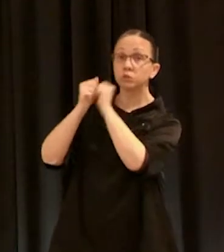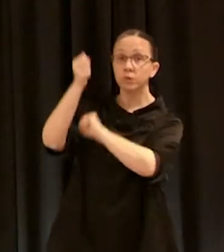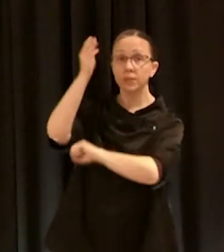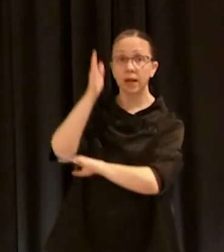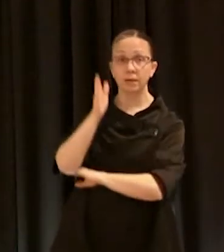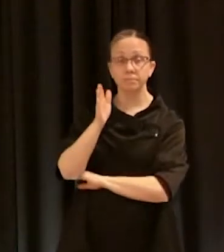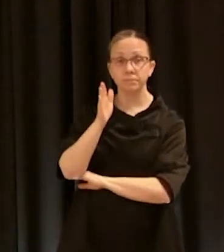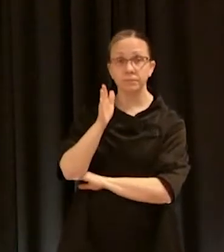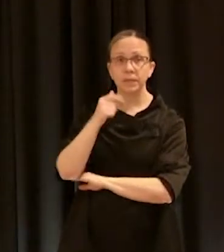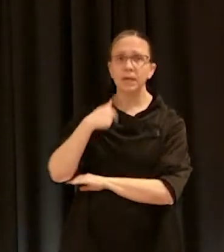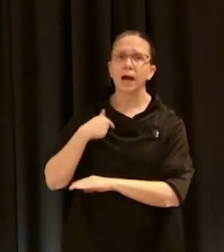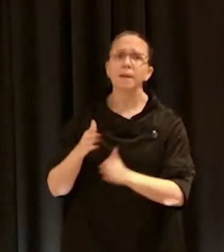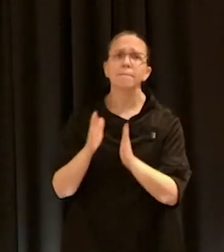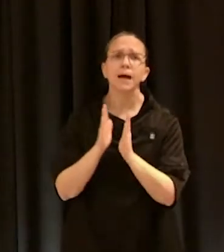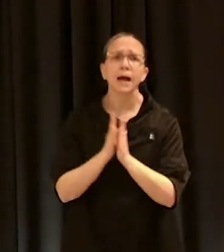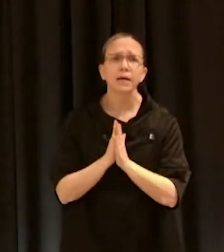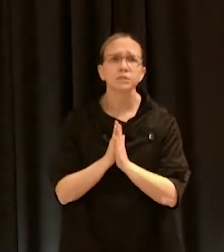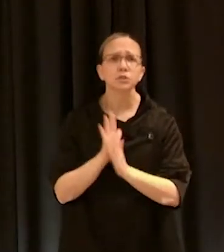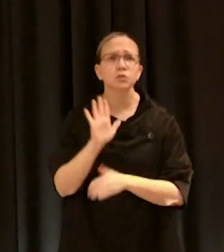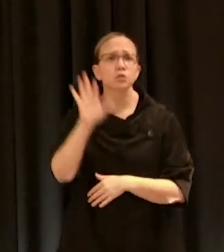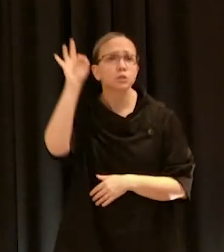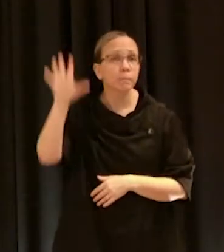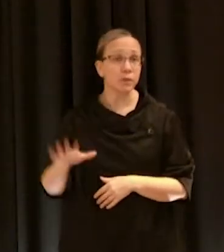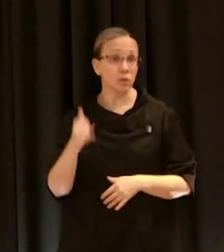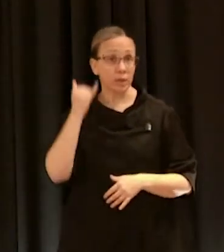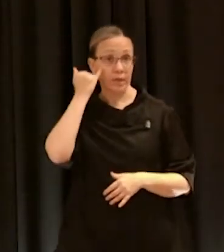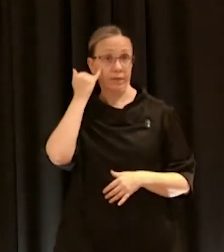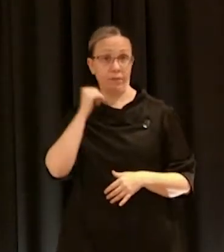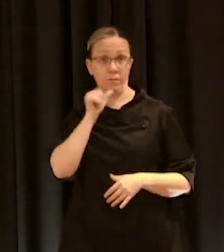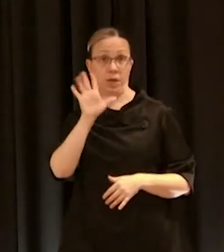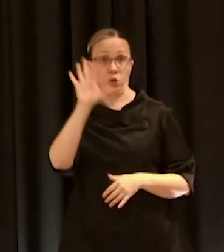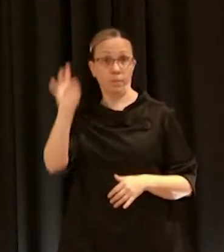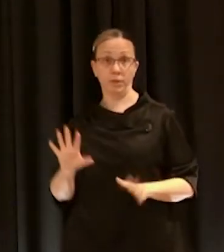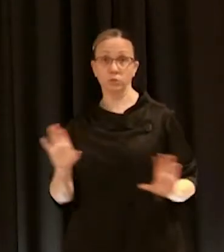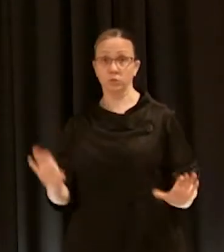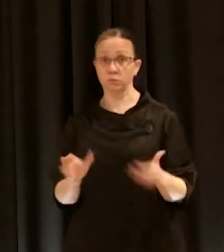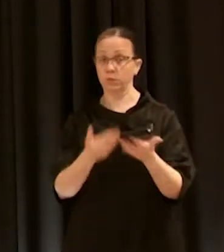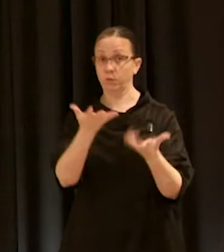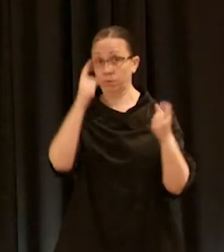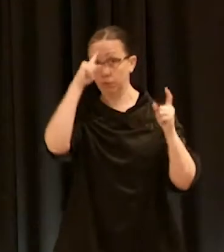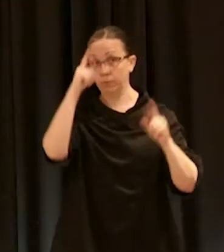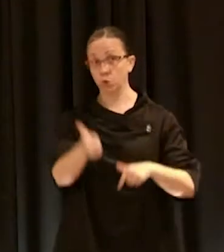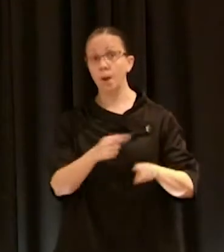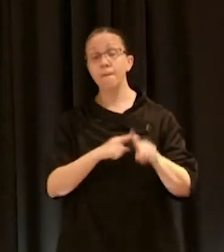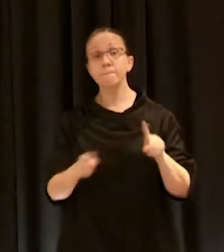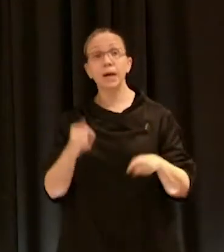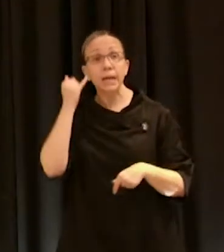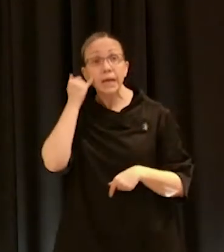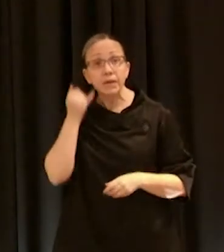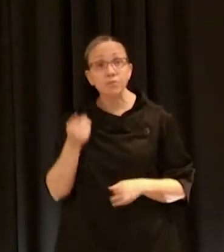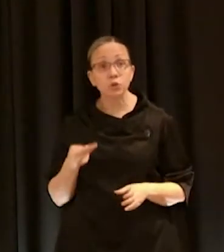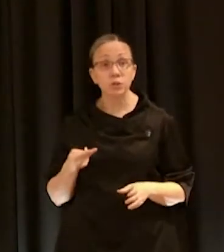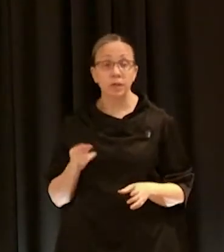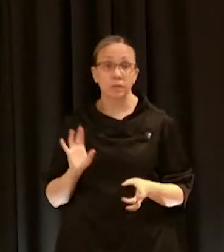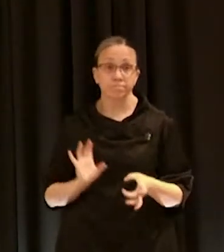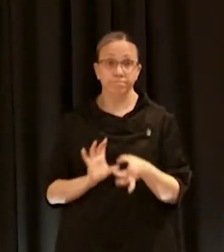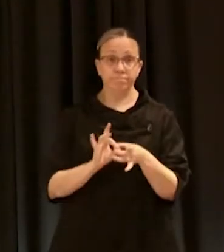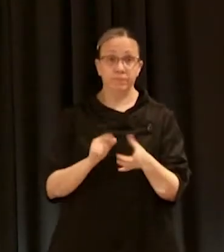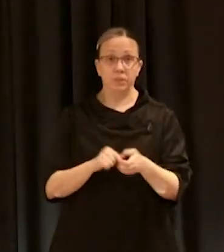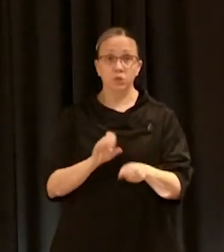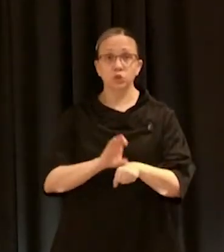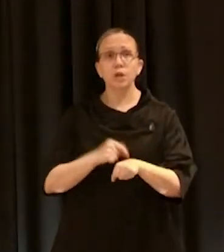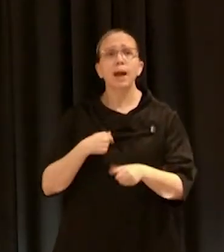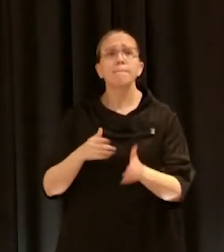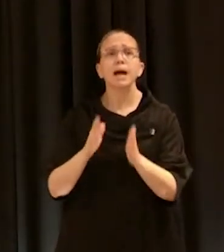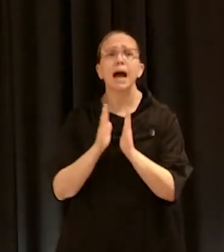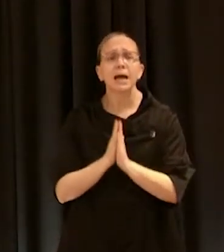God. I'm begging you as your pastor. Now, if I'm not your pastor, you do whatever you want to do. But if you're part of this church, I'm